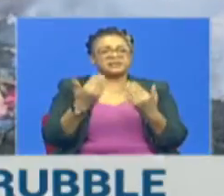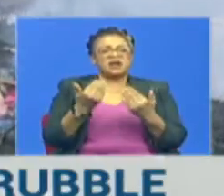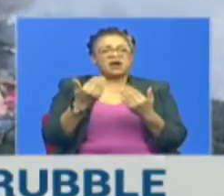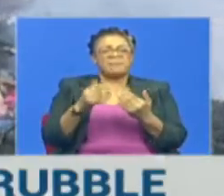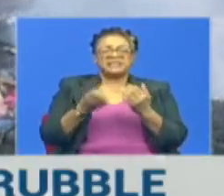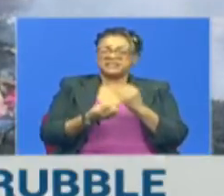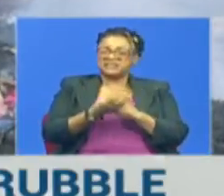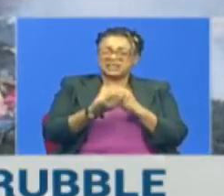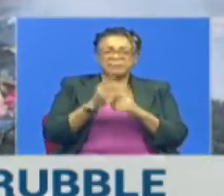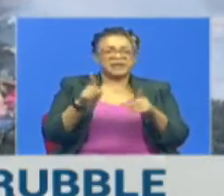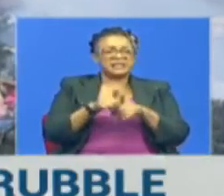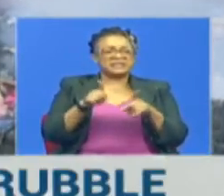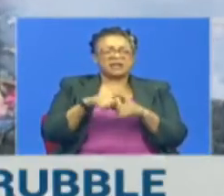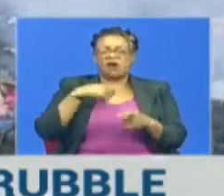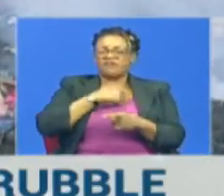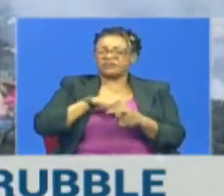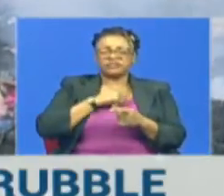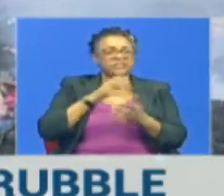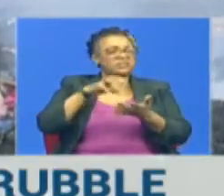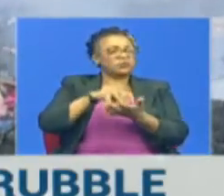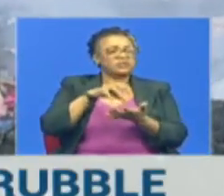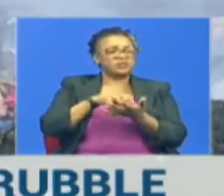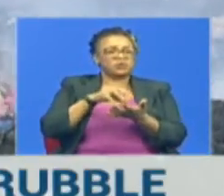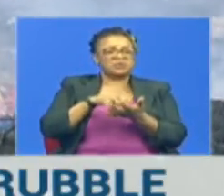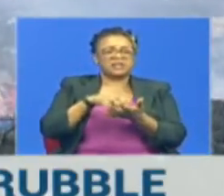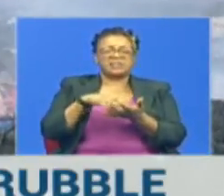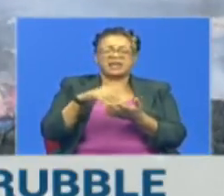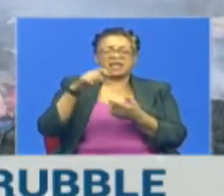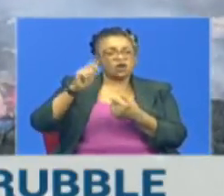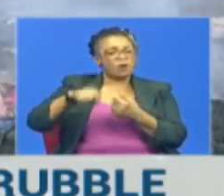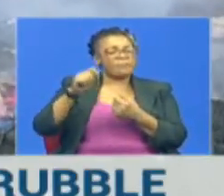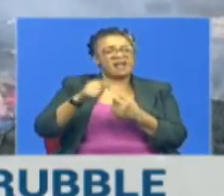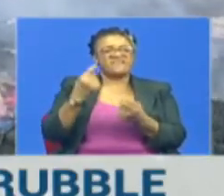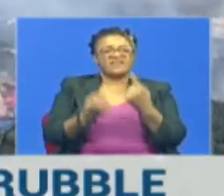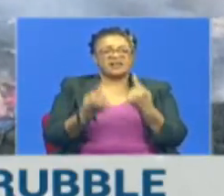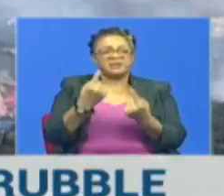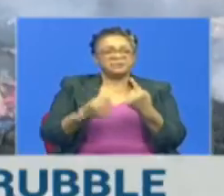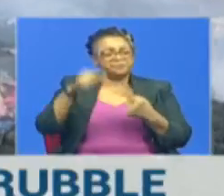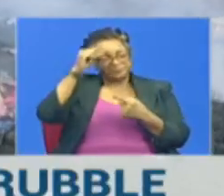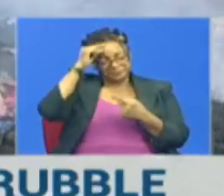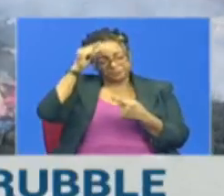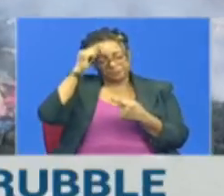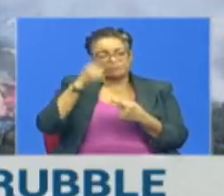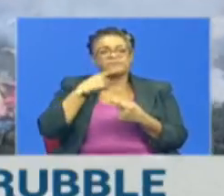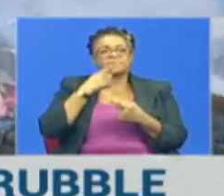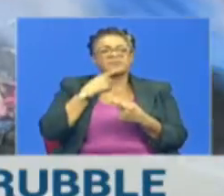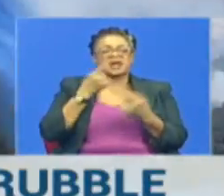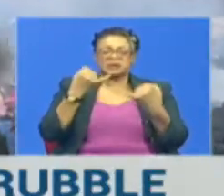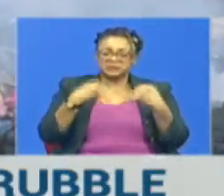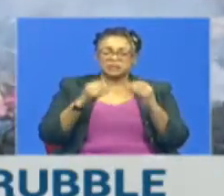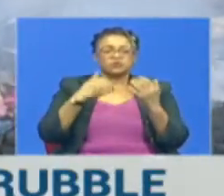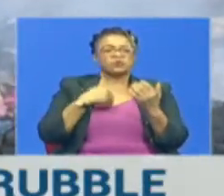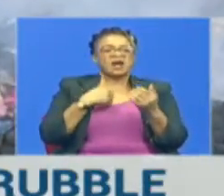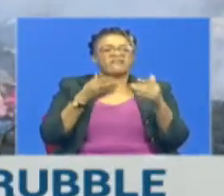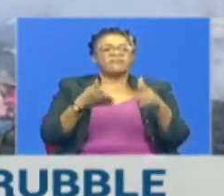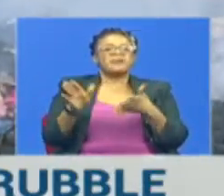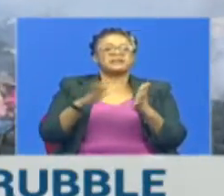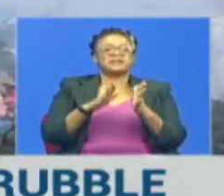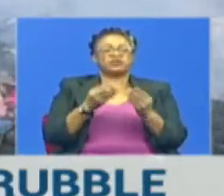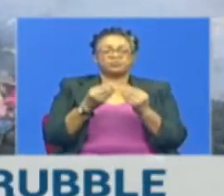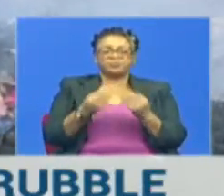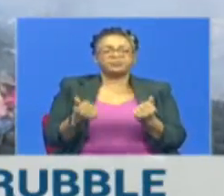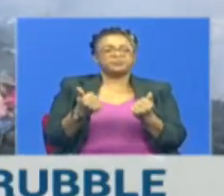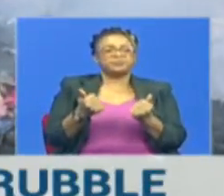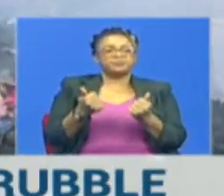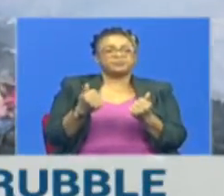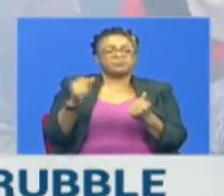in the unfortunate series that is the Gikomba fires. But the government says they are planning to put in measures to mitigate the effects of the fire 3 months